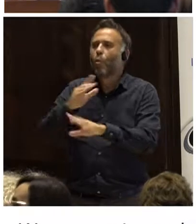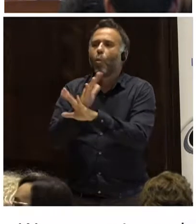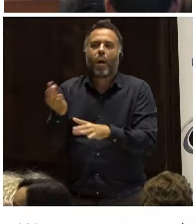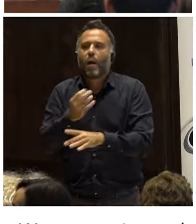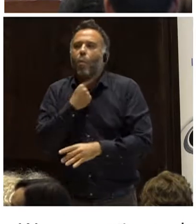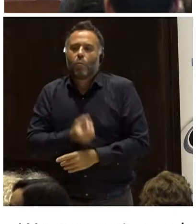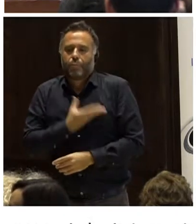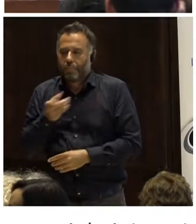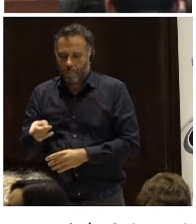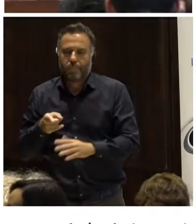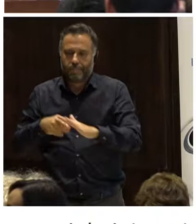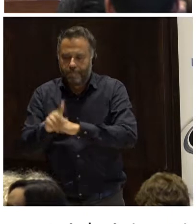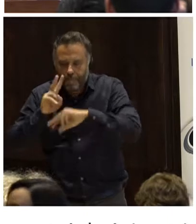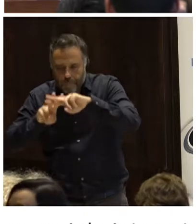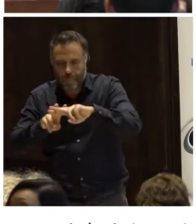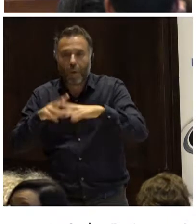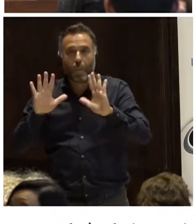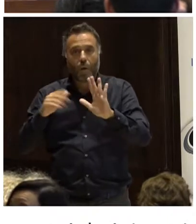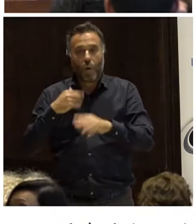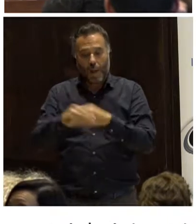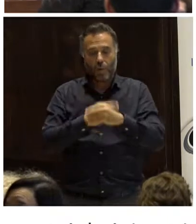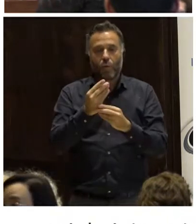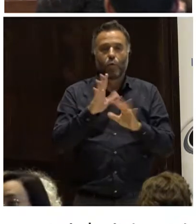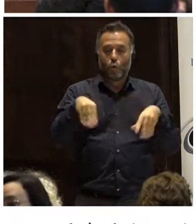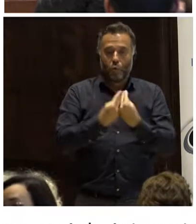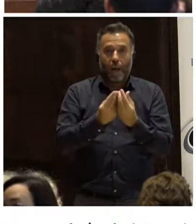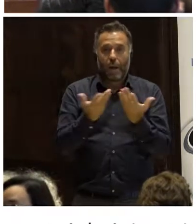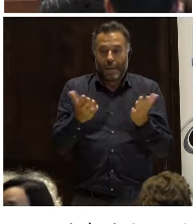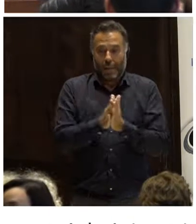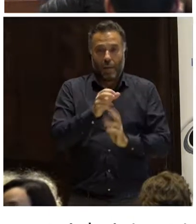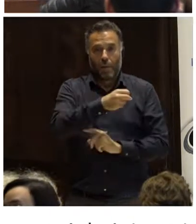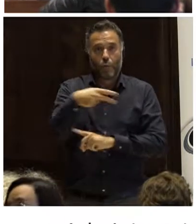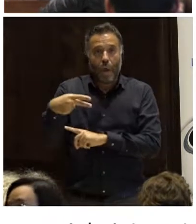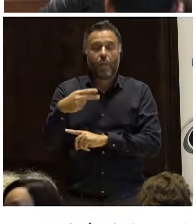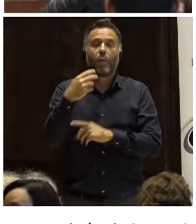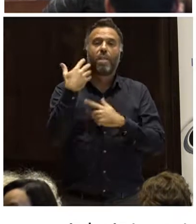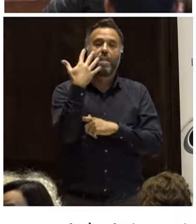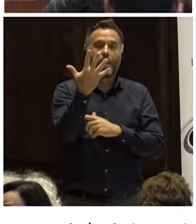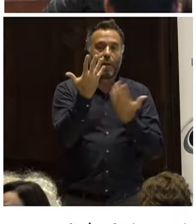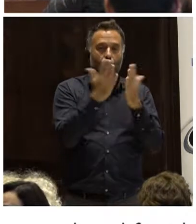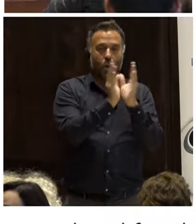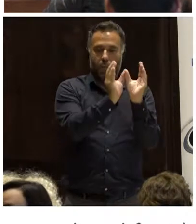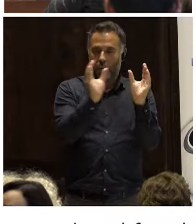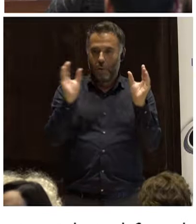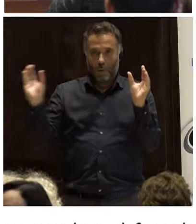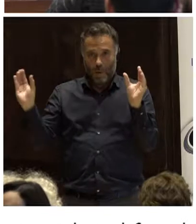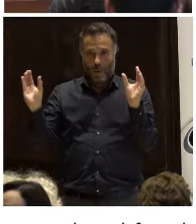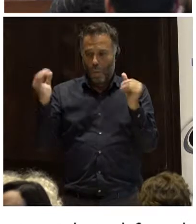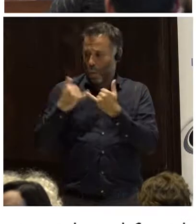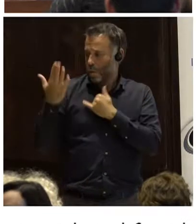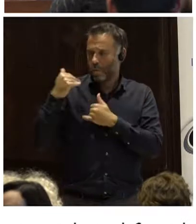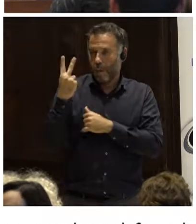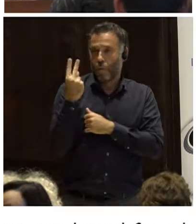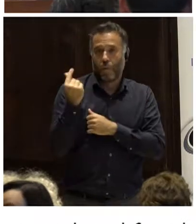books, 5 books in reality, because there is an additional one published 2 days ago. And these books